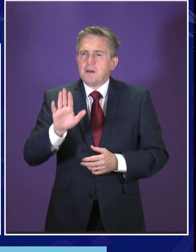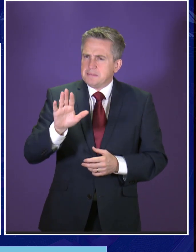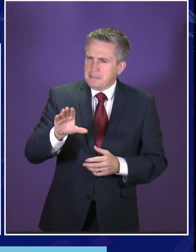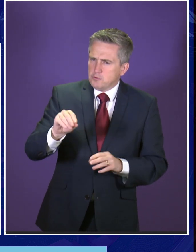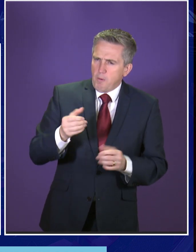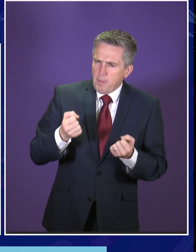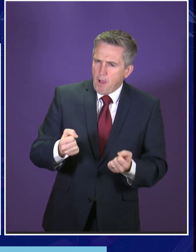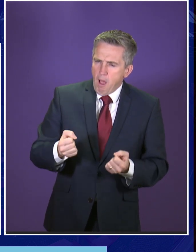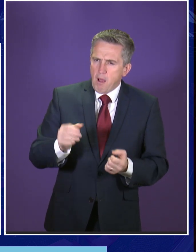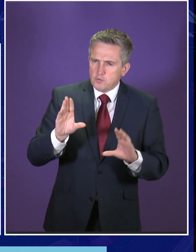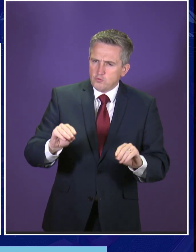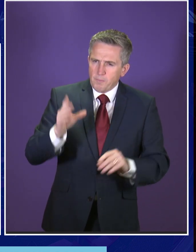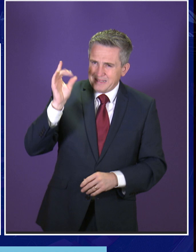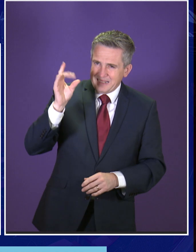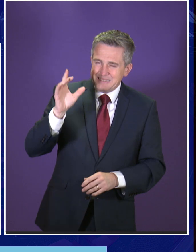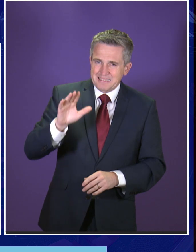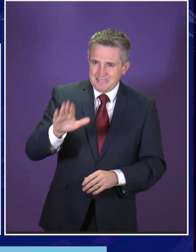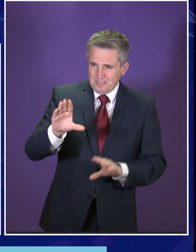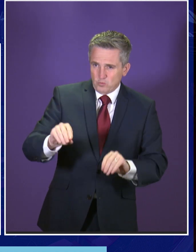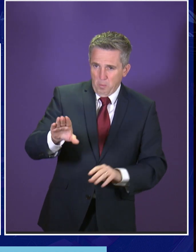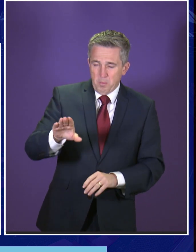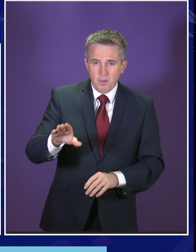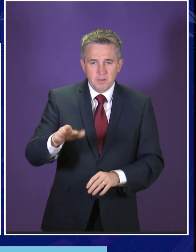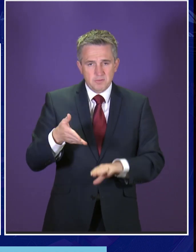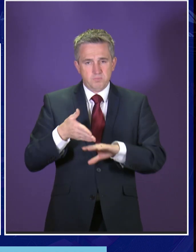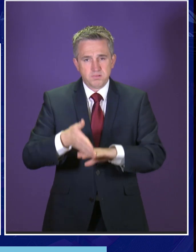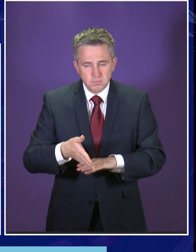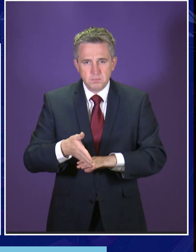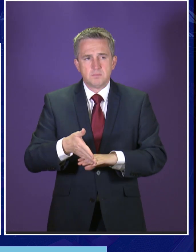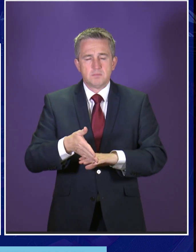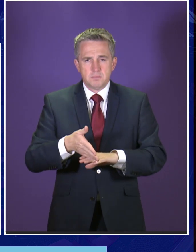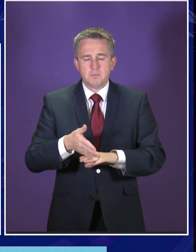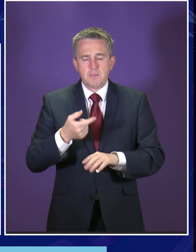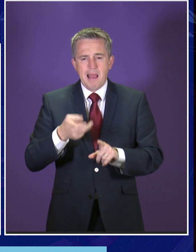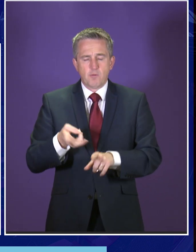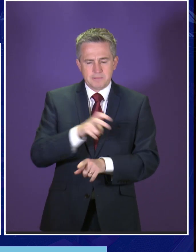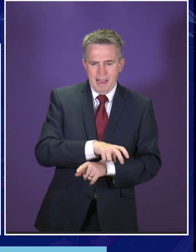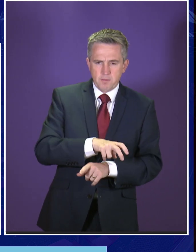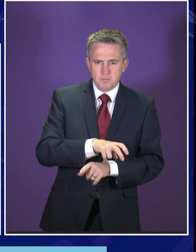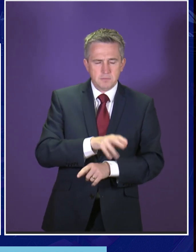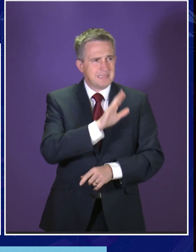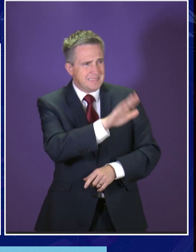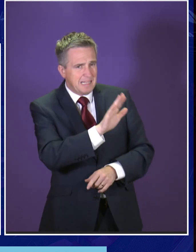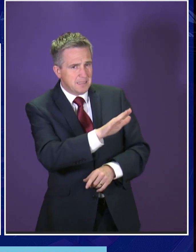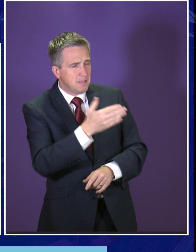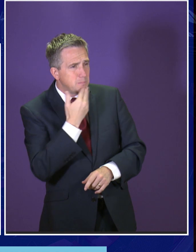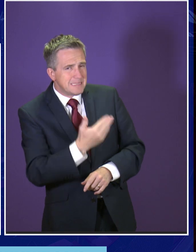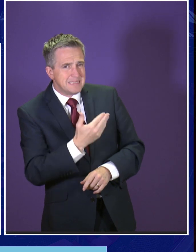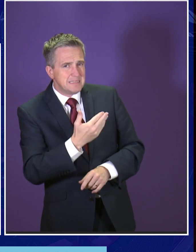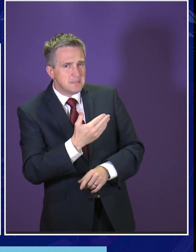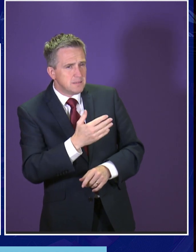"Stop the car." I said, "Stop the taxi." And he eventually stopped the taxi, and I was getting out. And he said, "Please, just tell